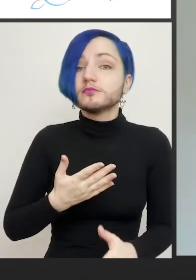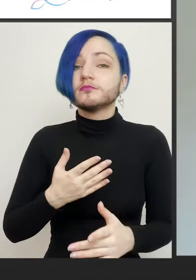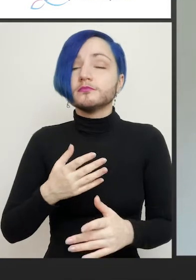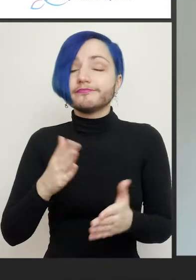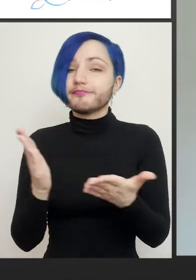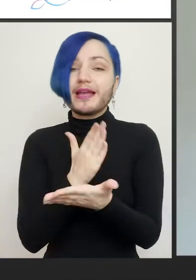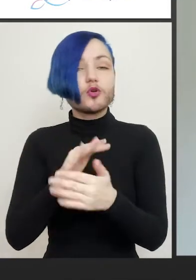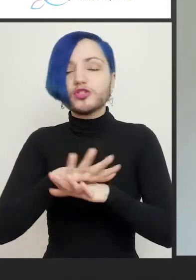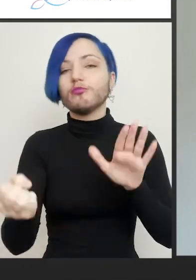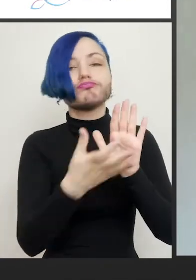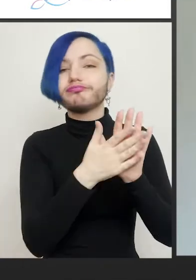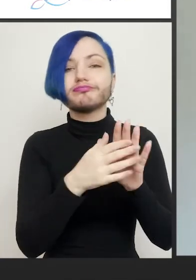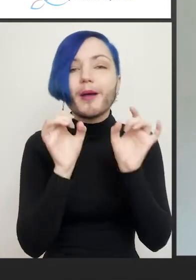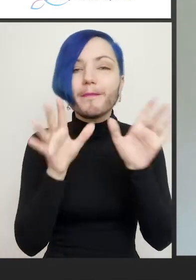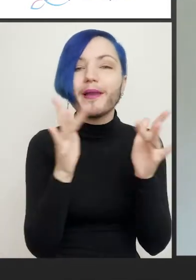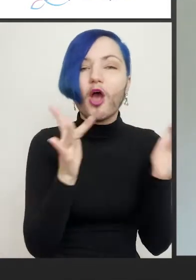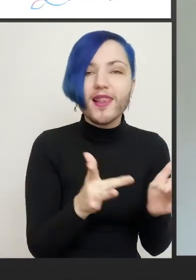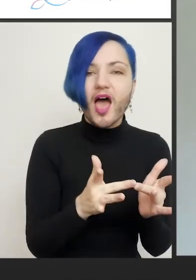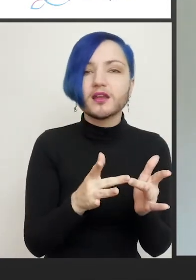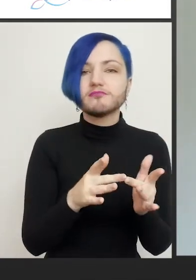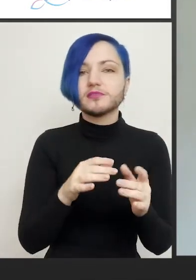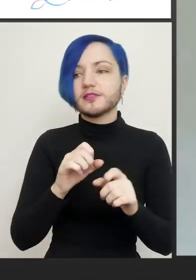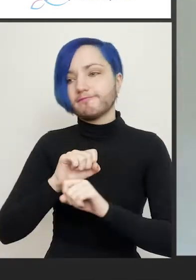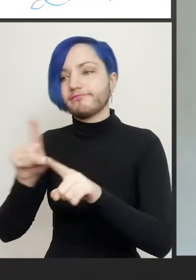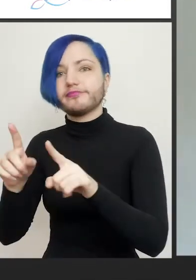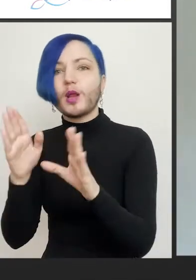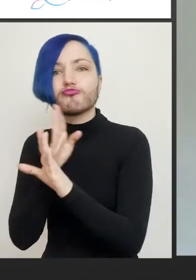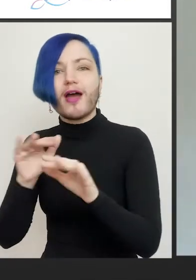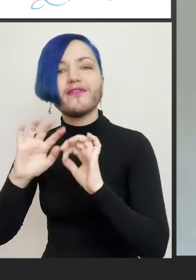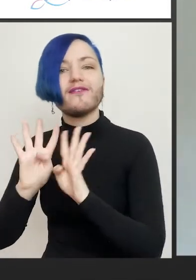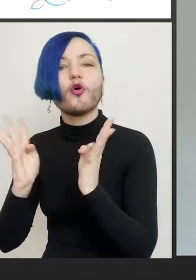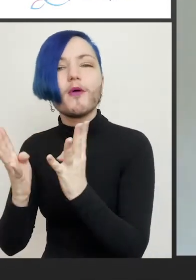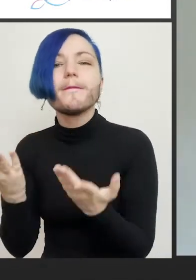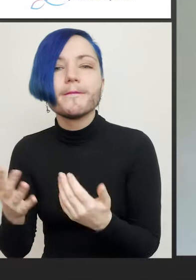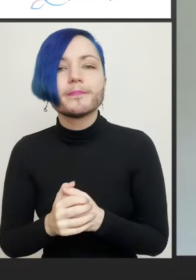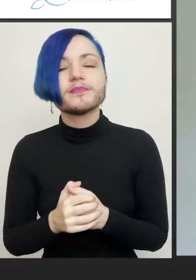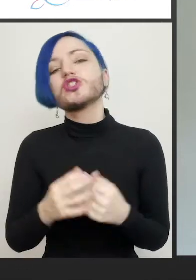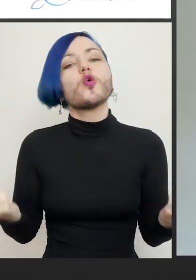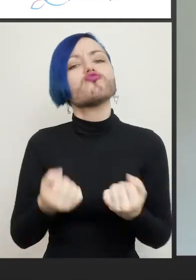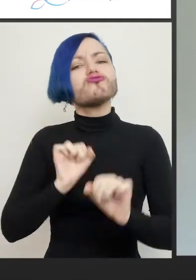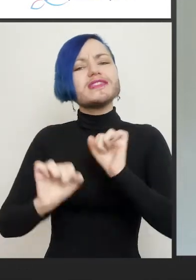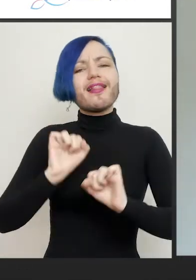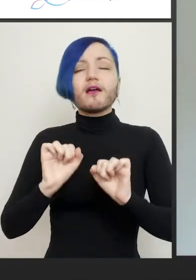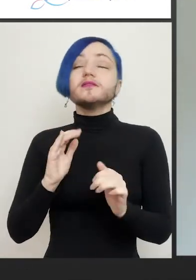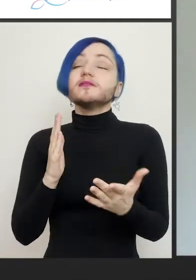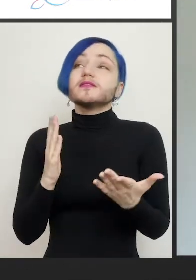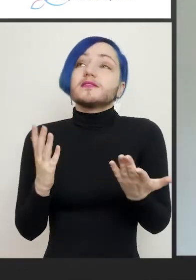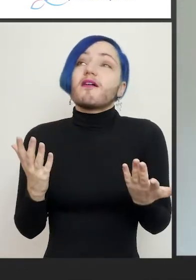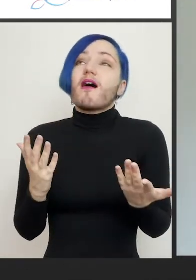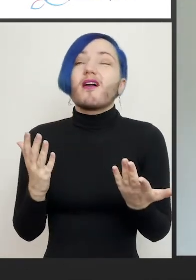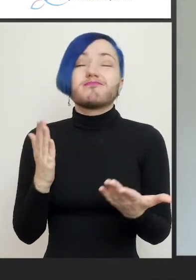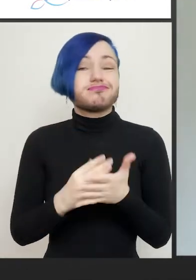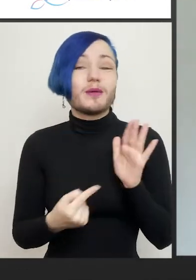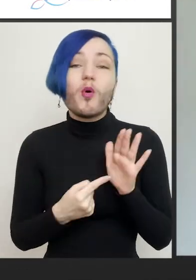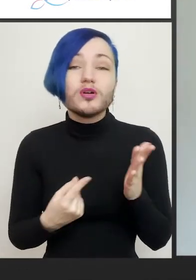private forum. And then in terms of resilience, I think it's just really important to,